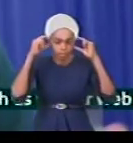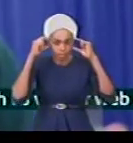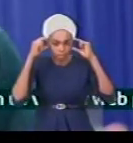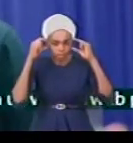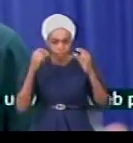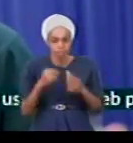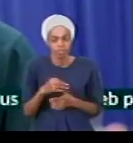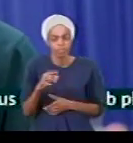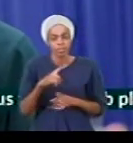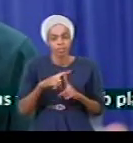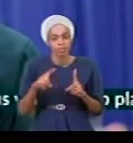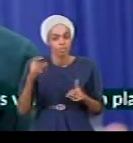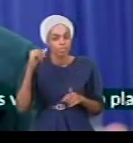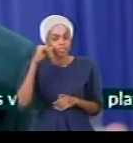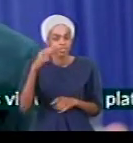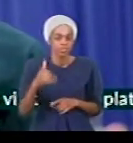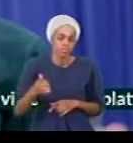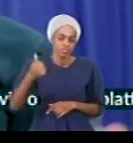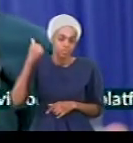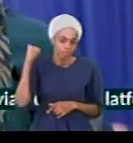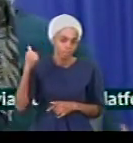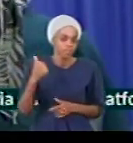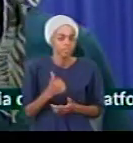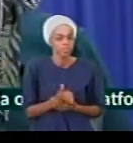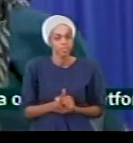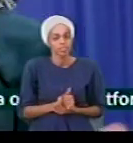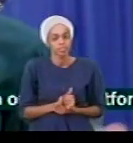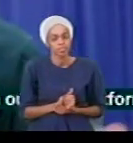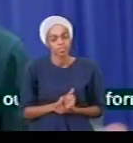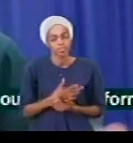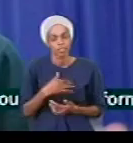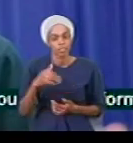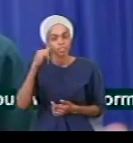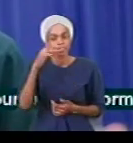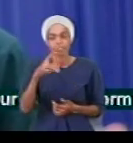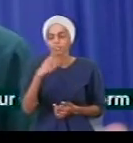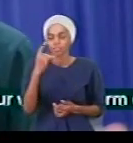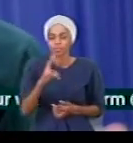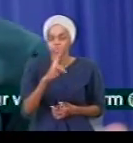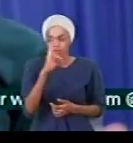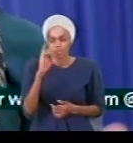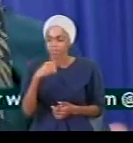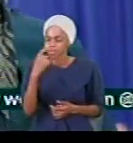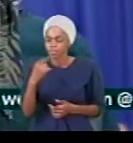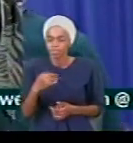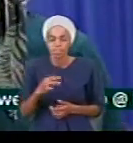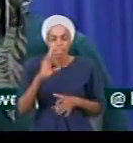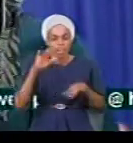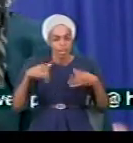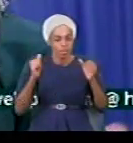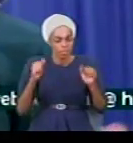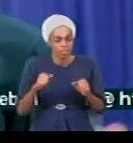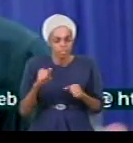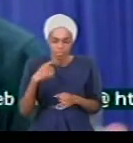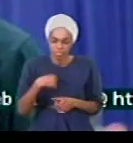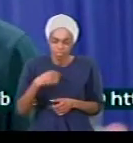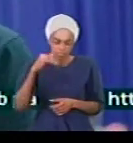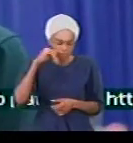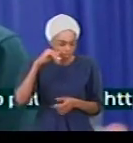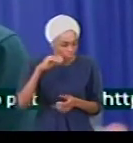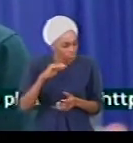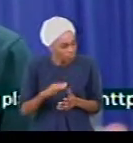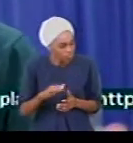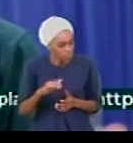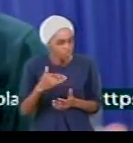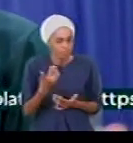mind that how can a small girl of me using glasses that is not a thing of fried the